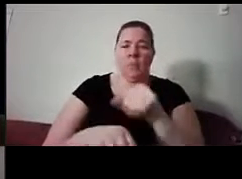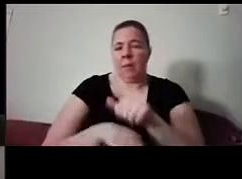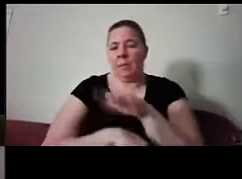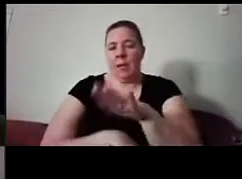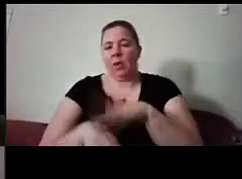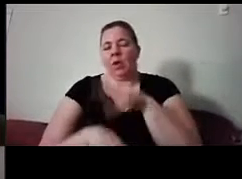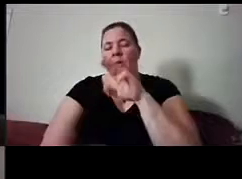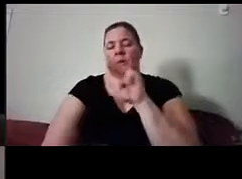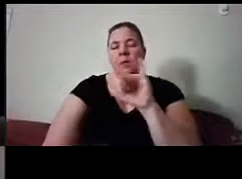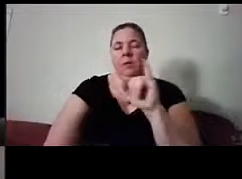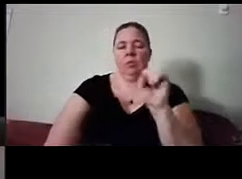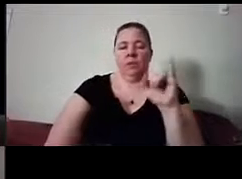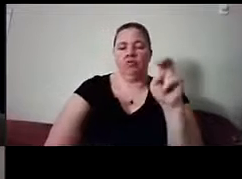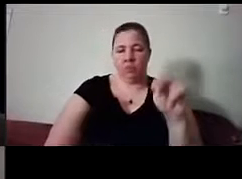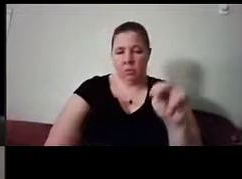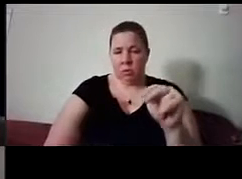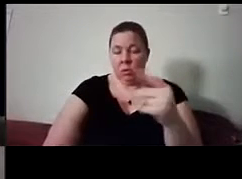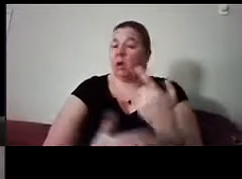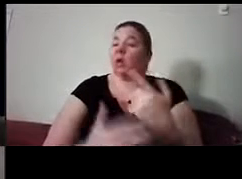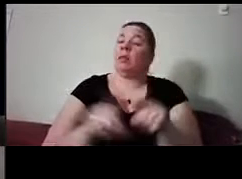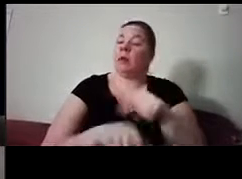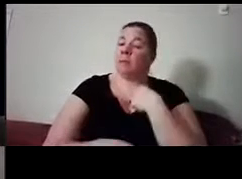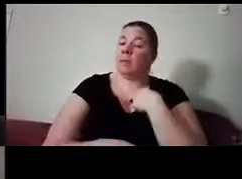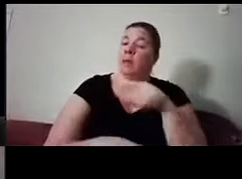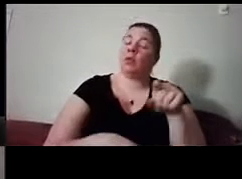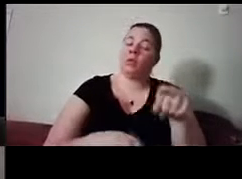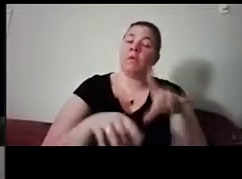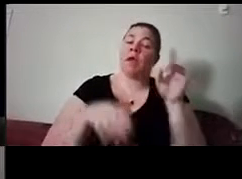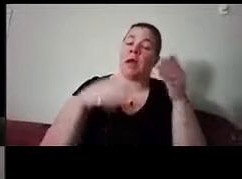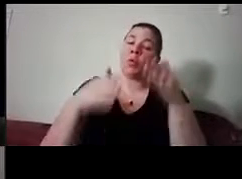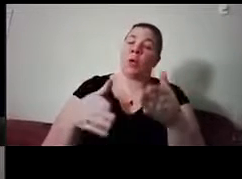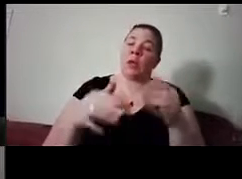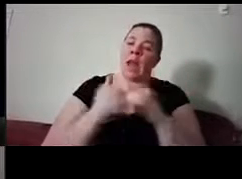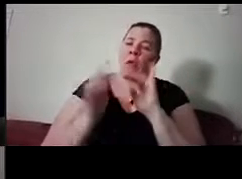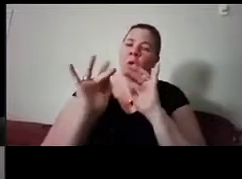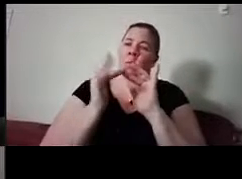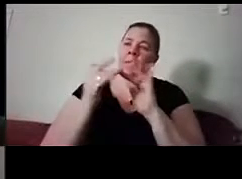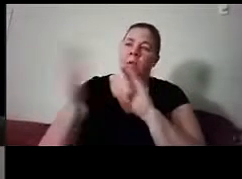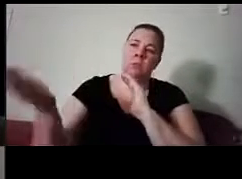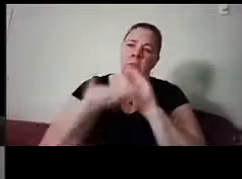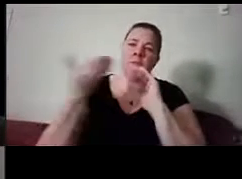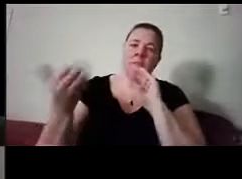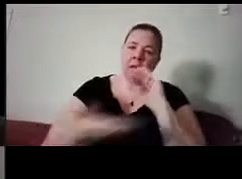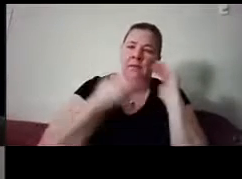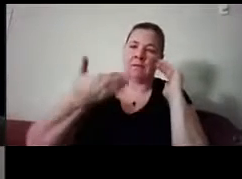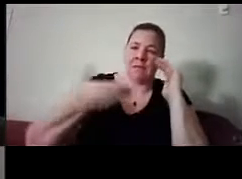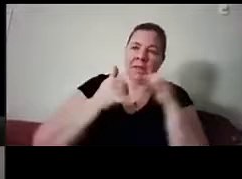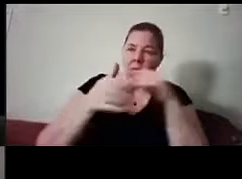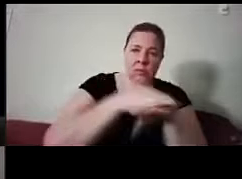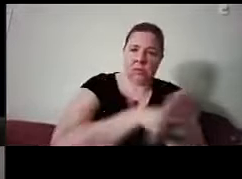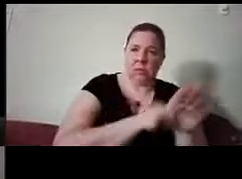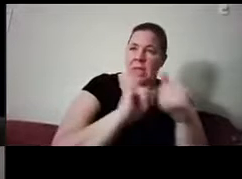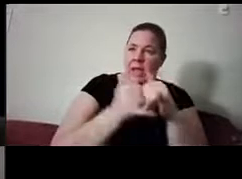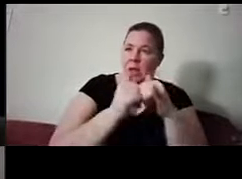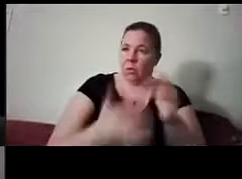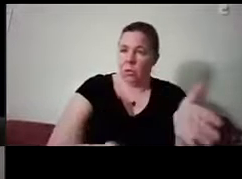So like me. So what you need to do is find a way to get them into the webinars, right? Yes. That's how you bring them in. When you get them